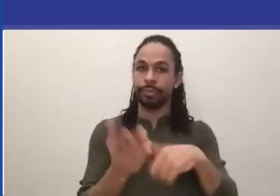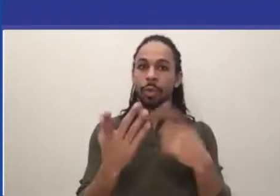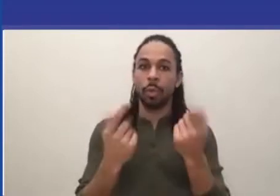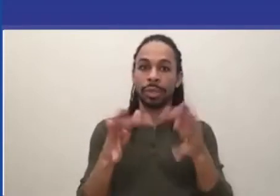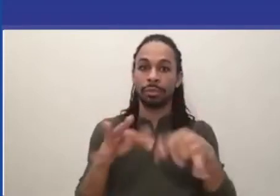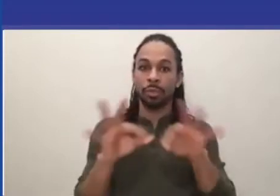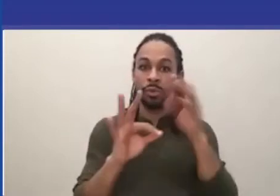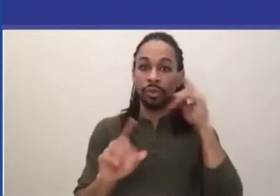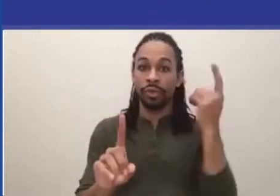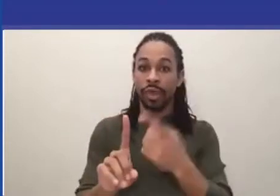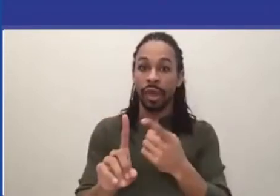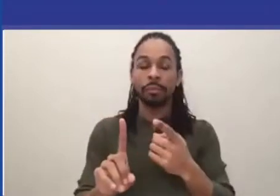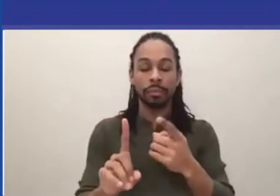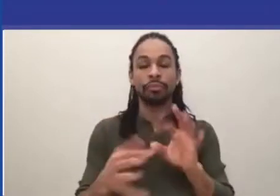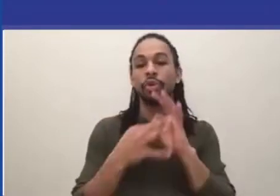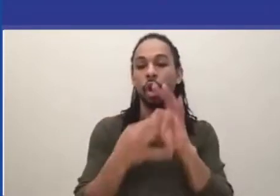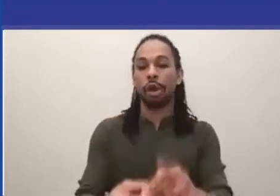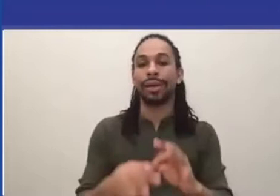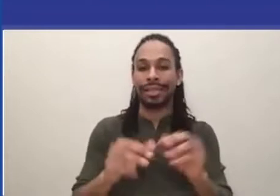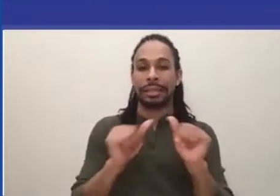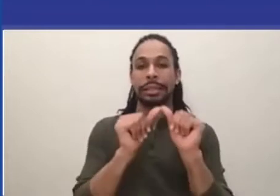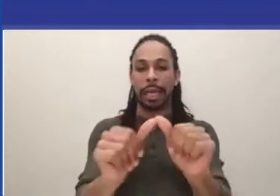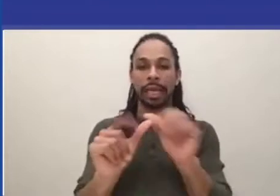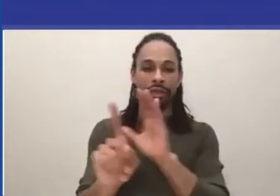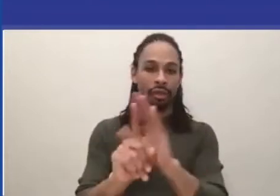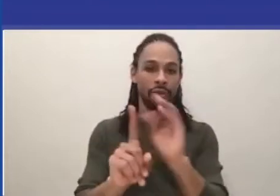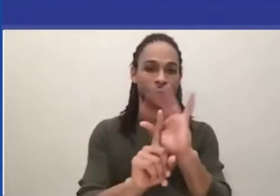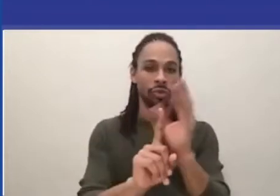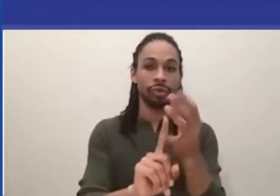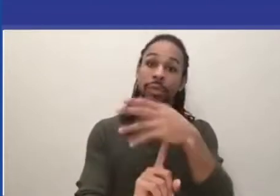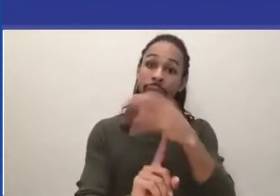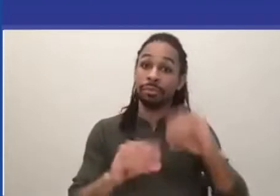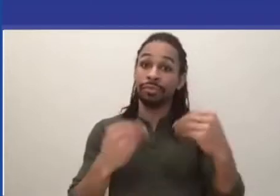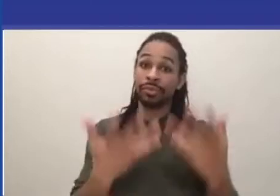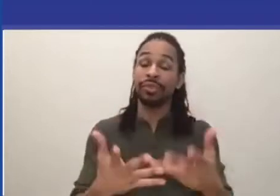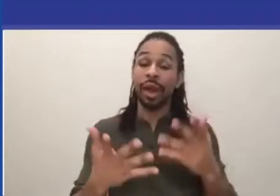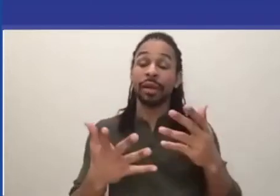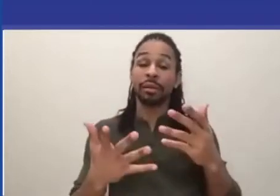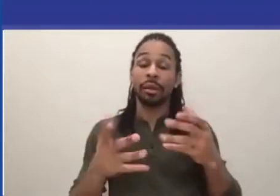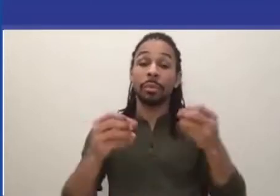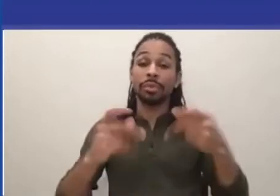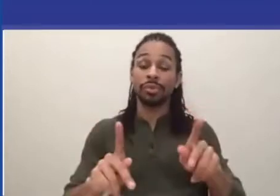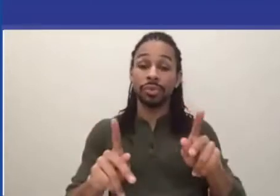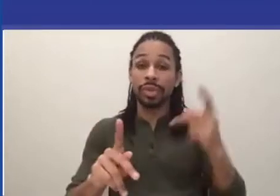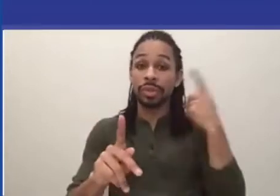opportunities for public presentation if that's what they think they need.